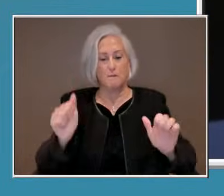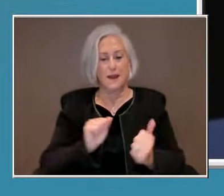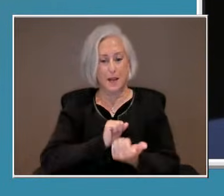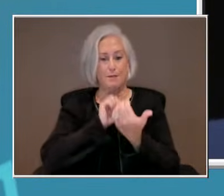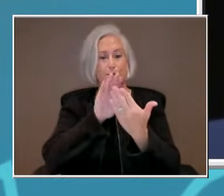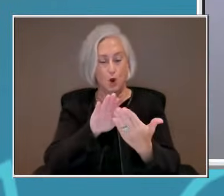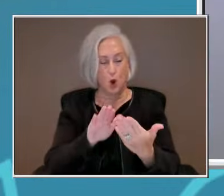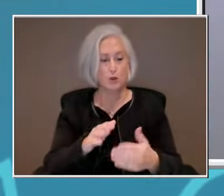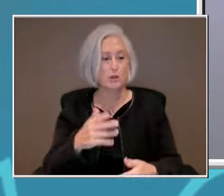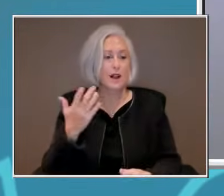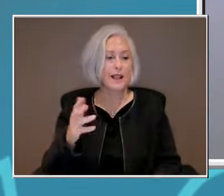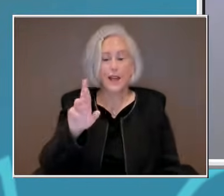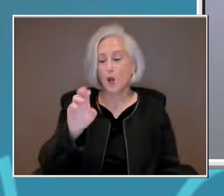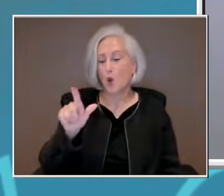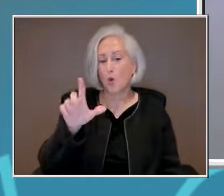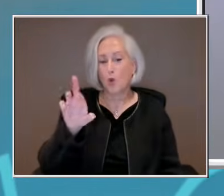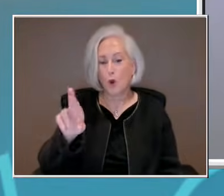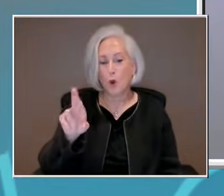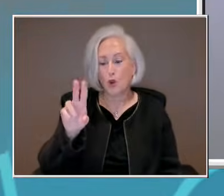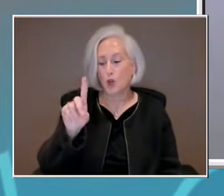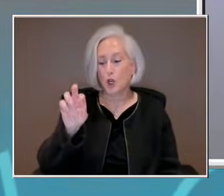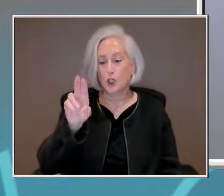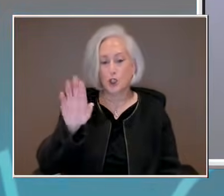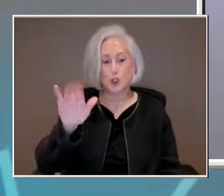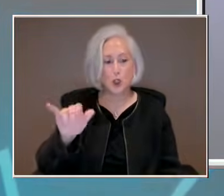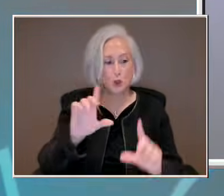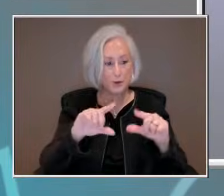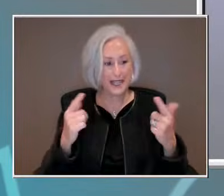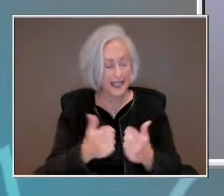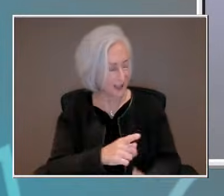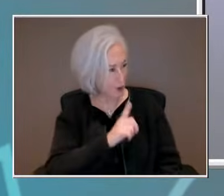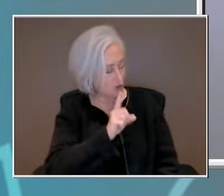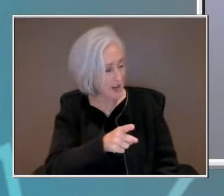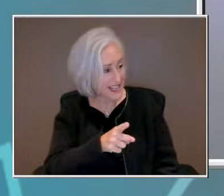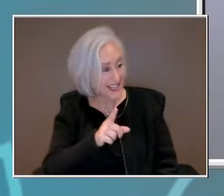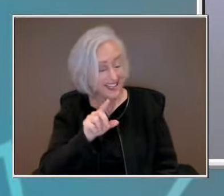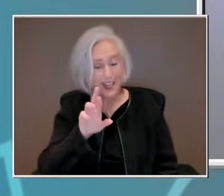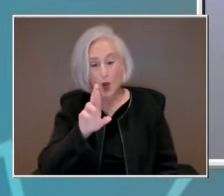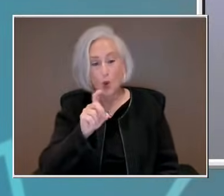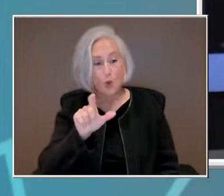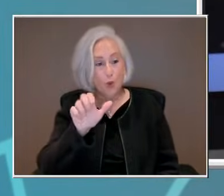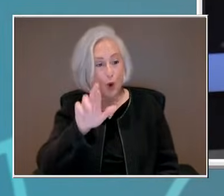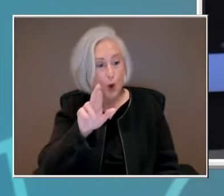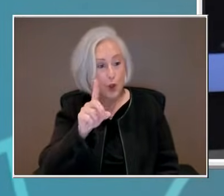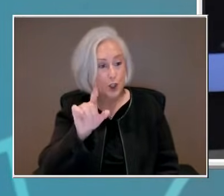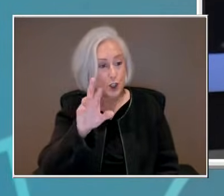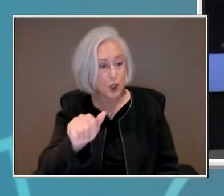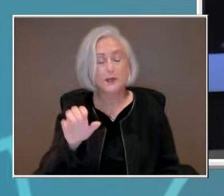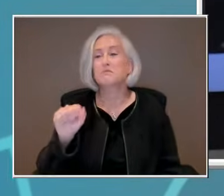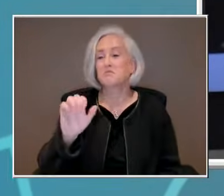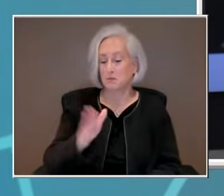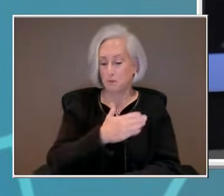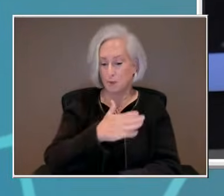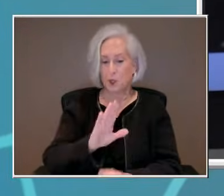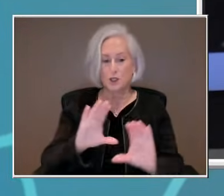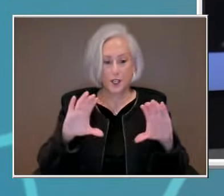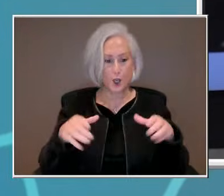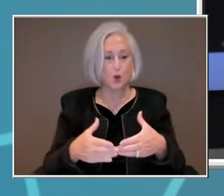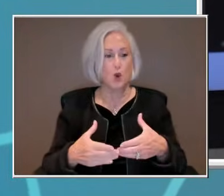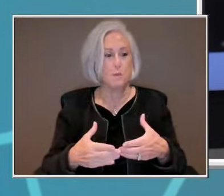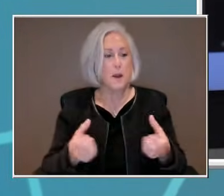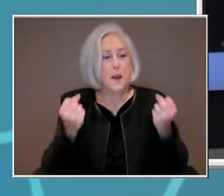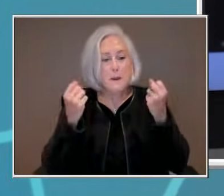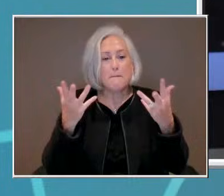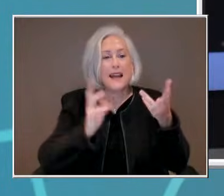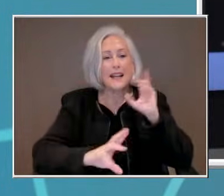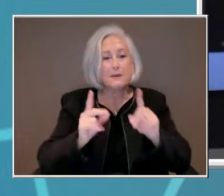derby leagues, other sports teams in the area. Roller derby leagues? Yeah. That's awesome. Musical groups. A lot of stakeholders in the community are interested in their